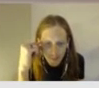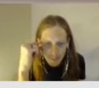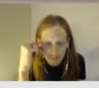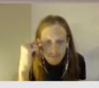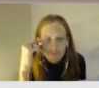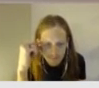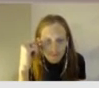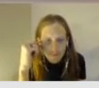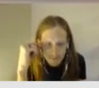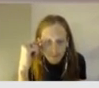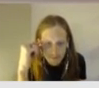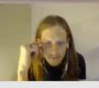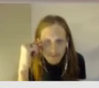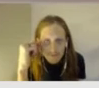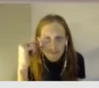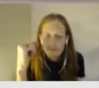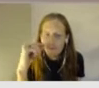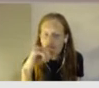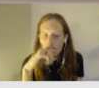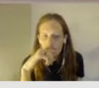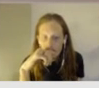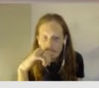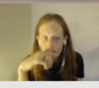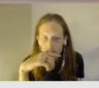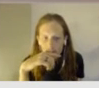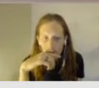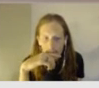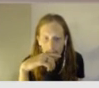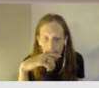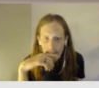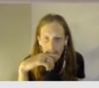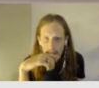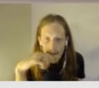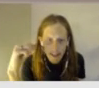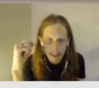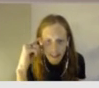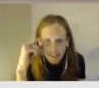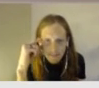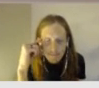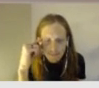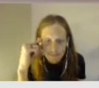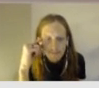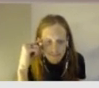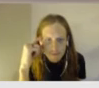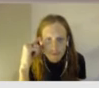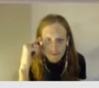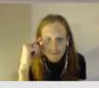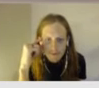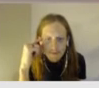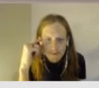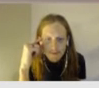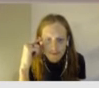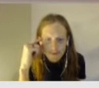people and the circumstances that they find in their own lives. You know, I think a lot of folks face similar challenges. Things get